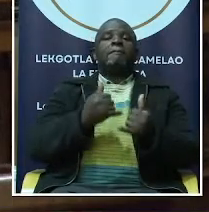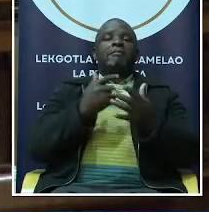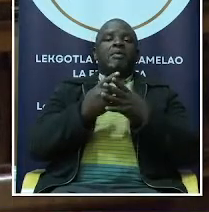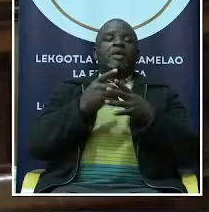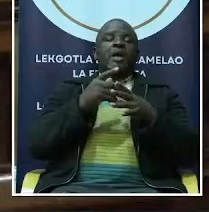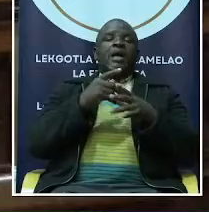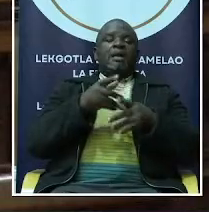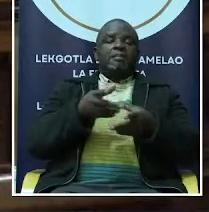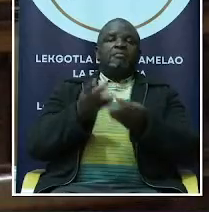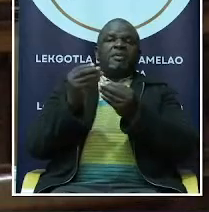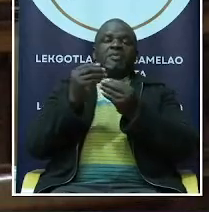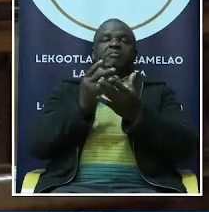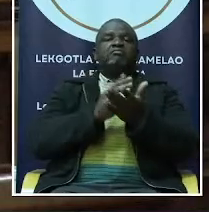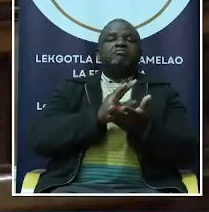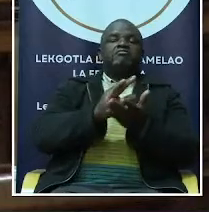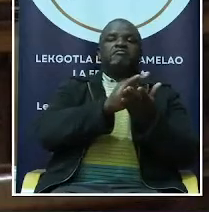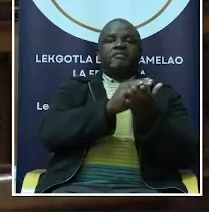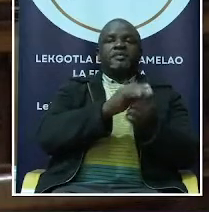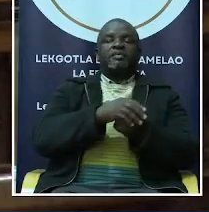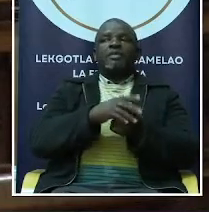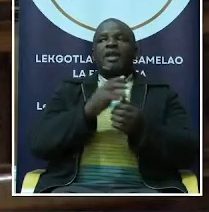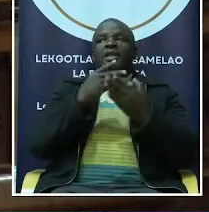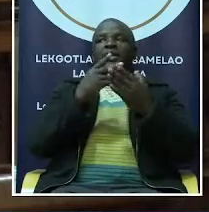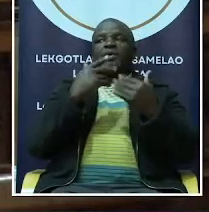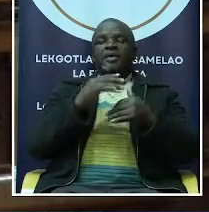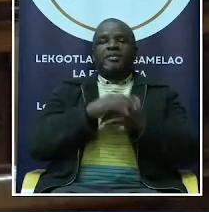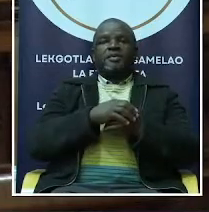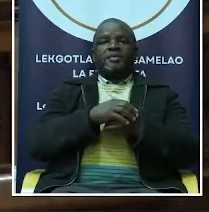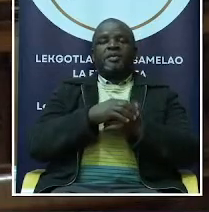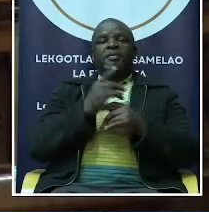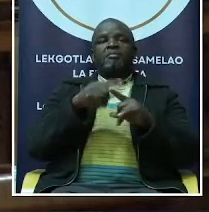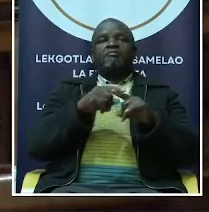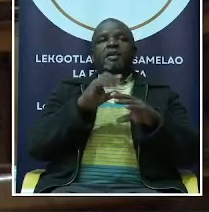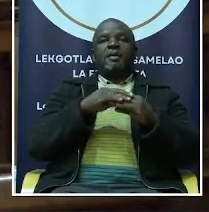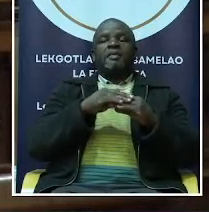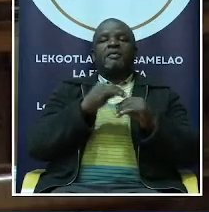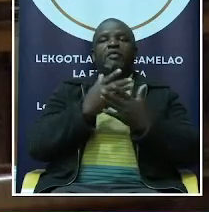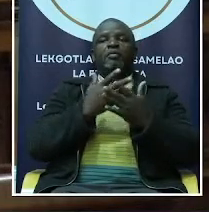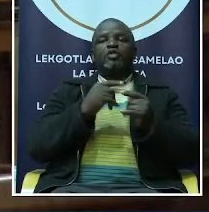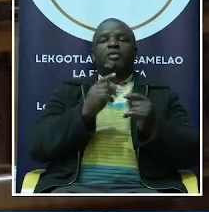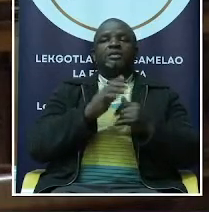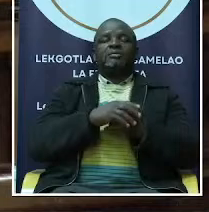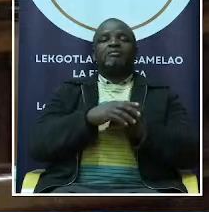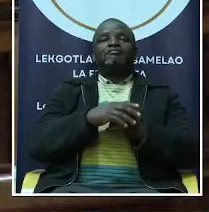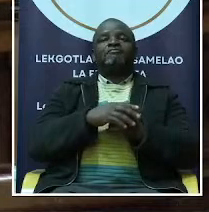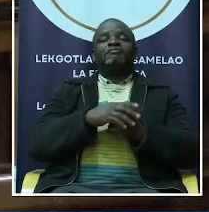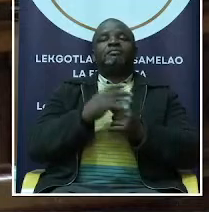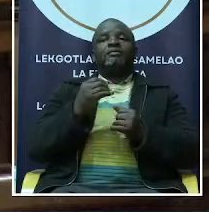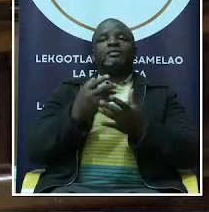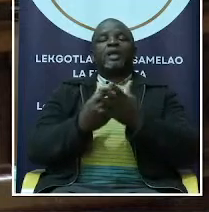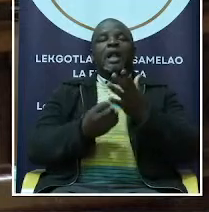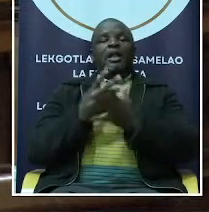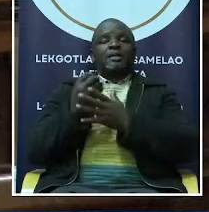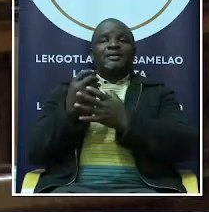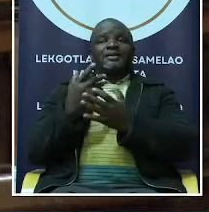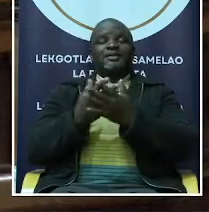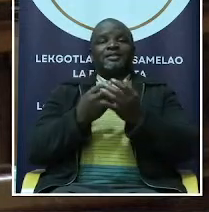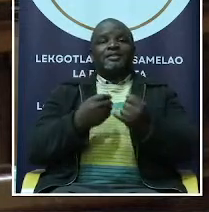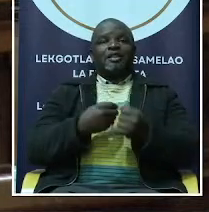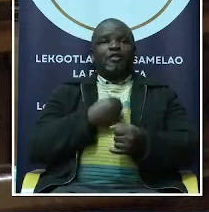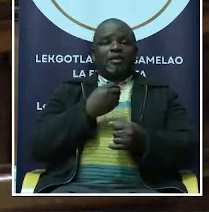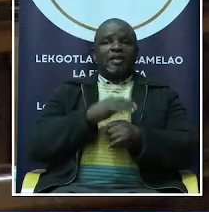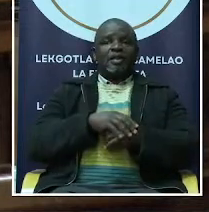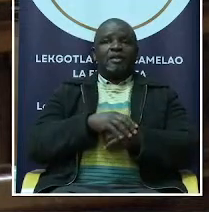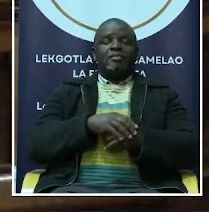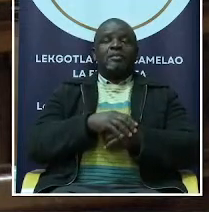aid. We thank you, Honorable Speaker and members, for the opportunity to raise the urgent needs and hopes for our youth.